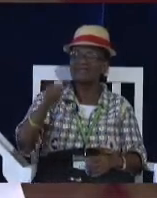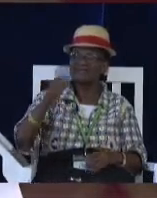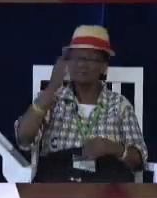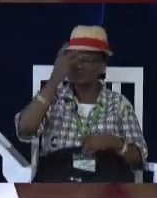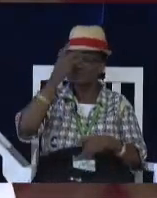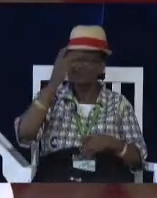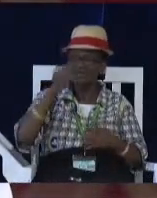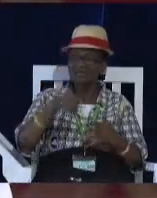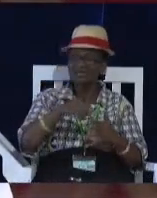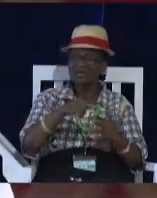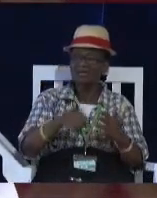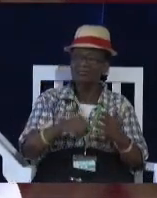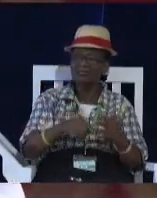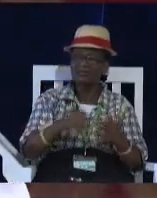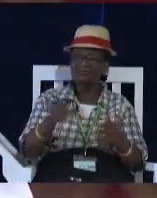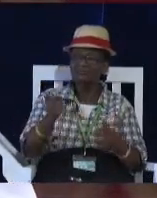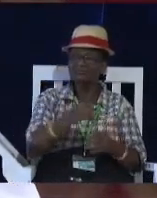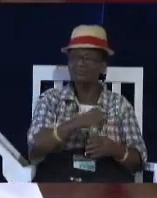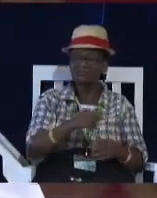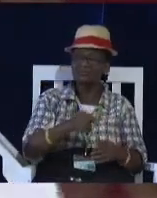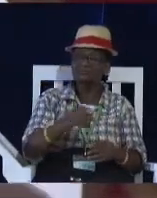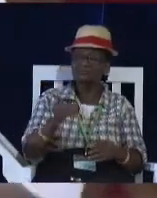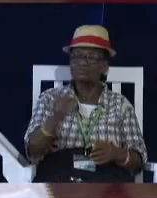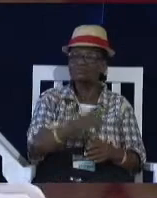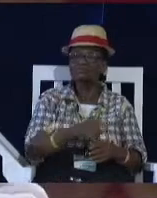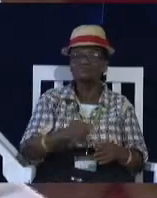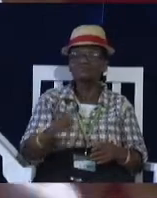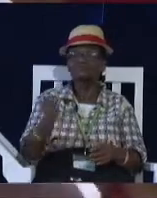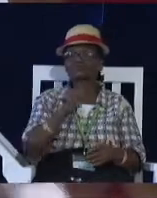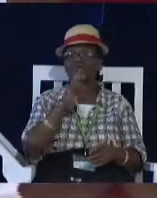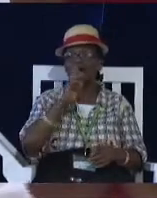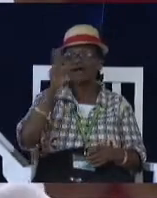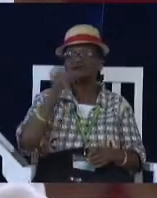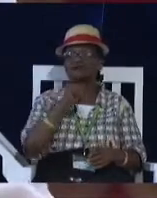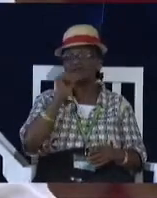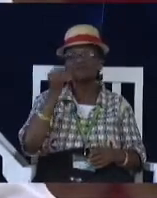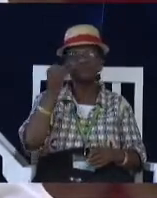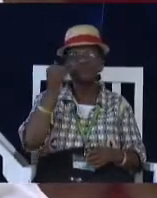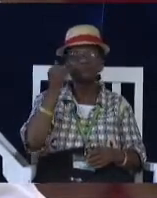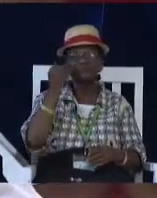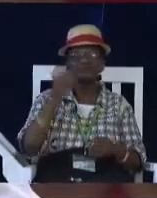You know what that means? You are not supposed to be sick.